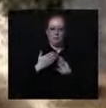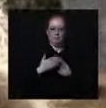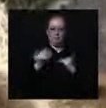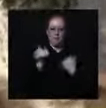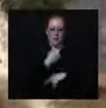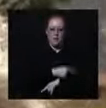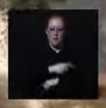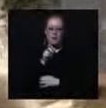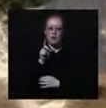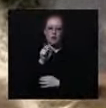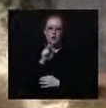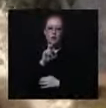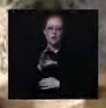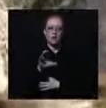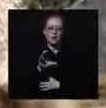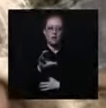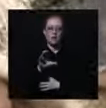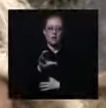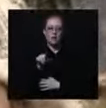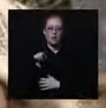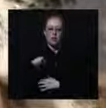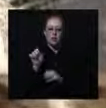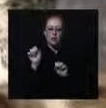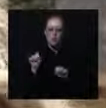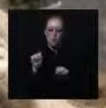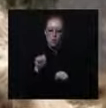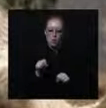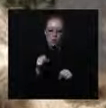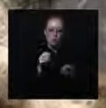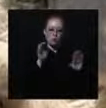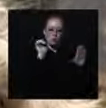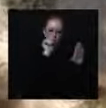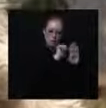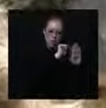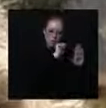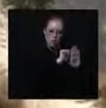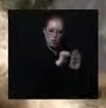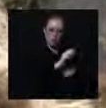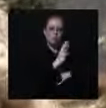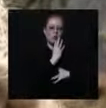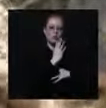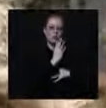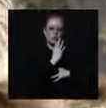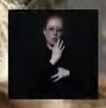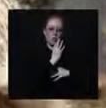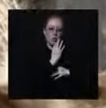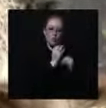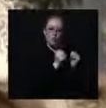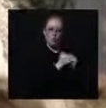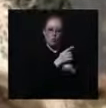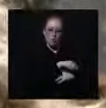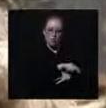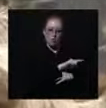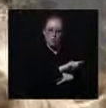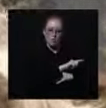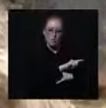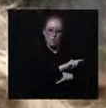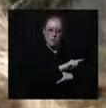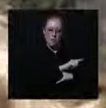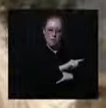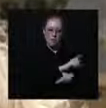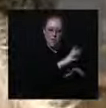DRC, they were able to go knock on the door of Kaufman House, the door opened, and they